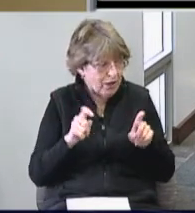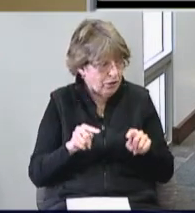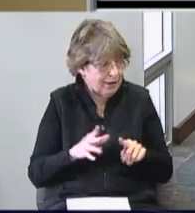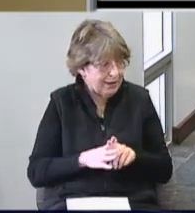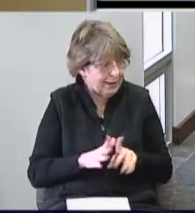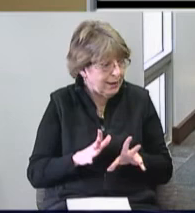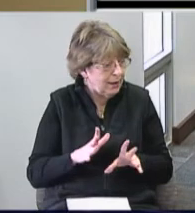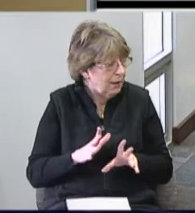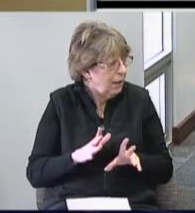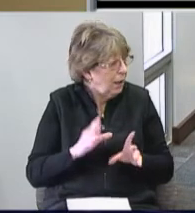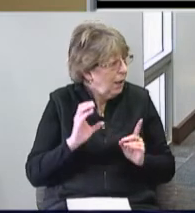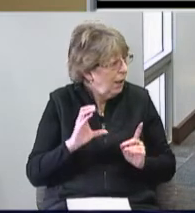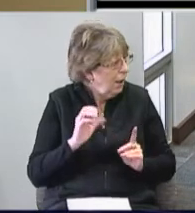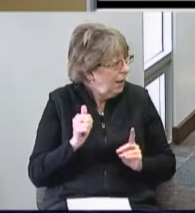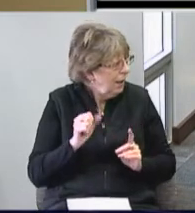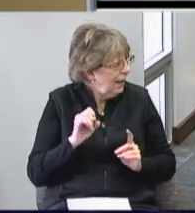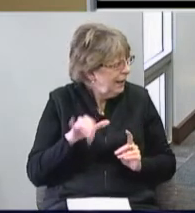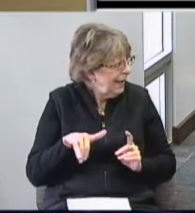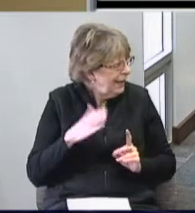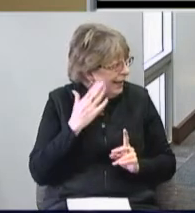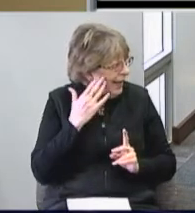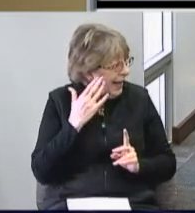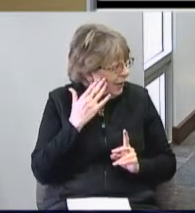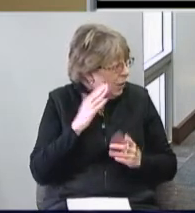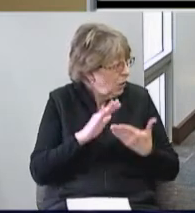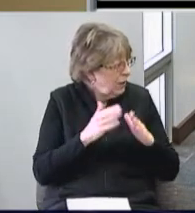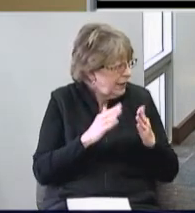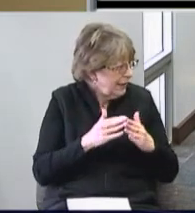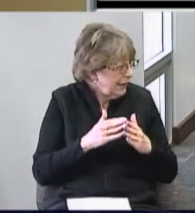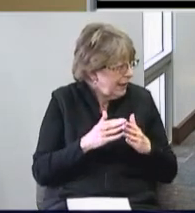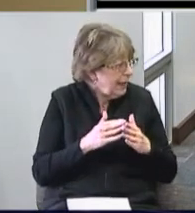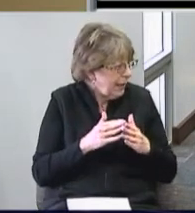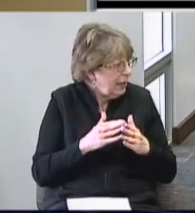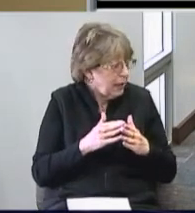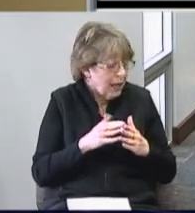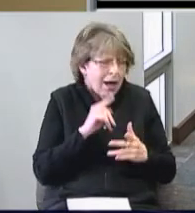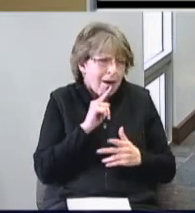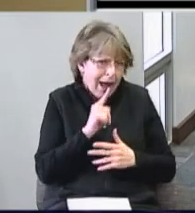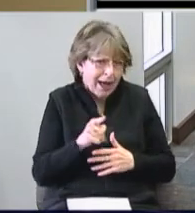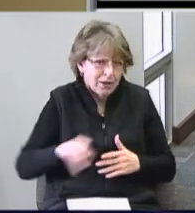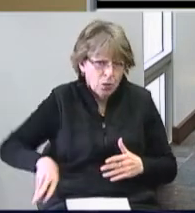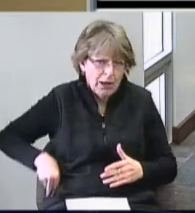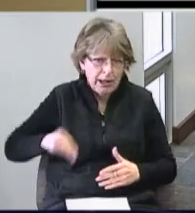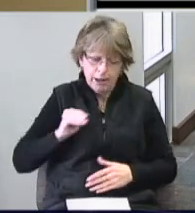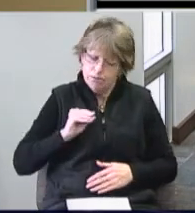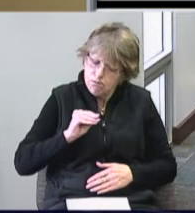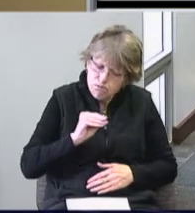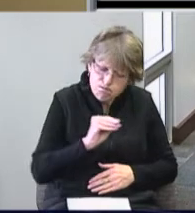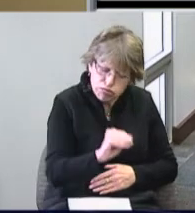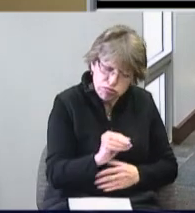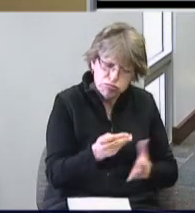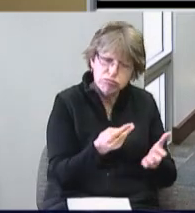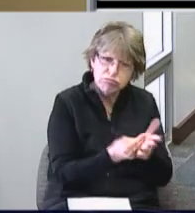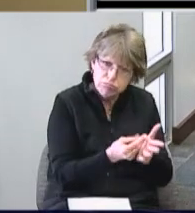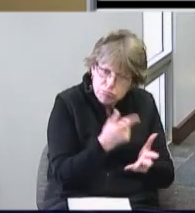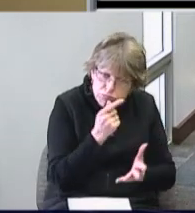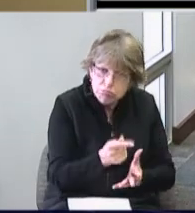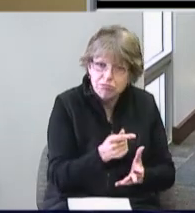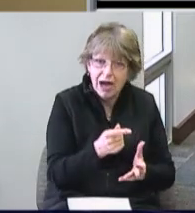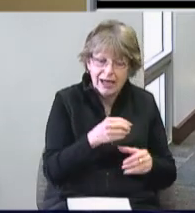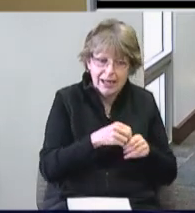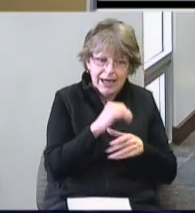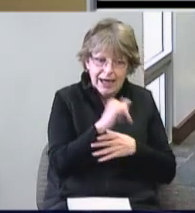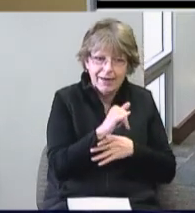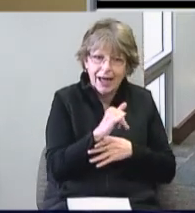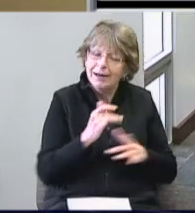Well, Casey, I just know the city has put a tremendous investment into that Avenue A corridor, and it's really